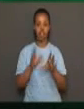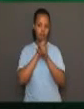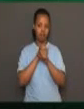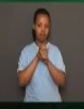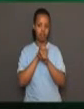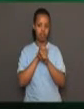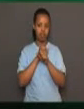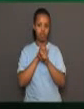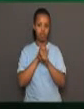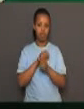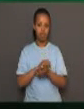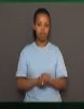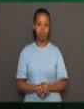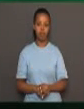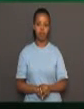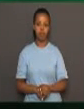Time's up.